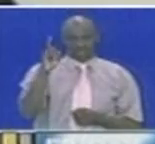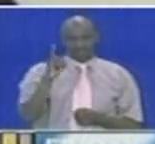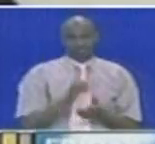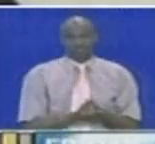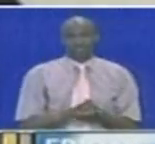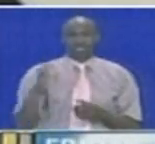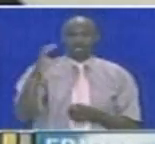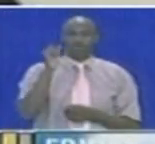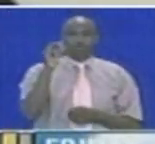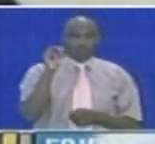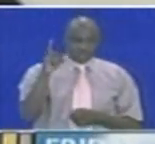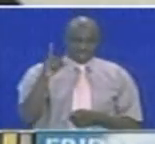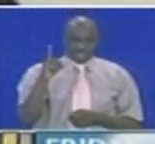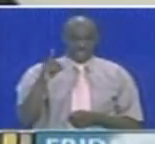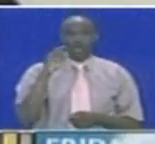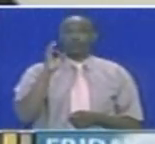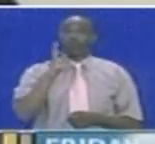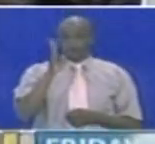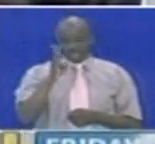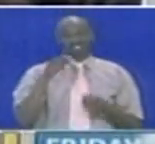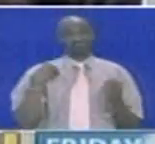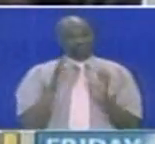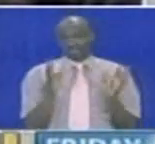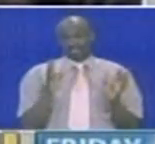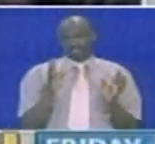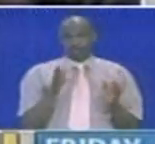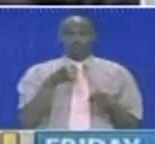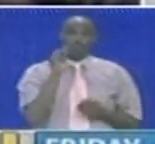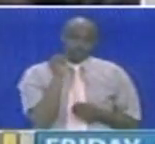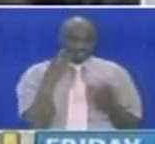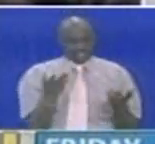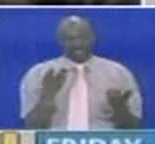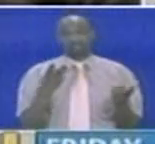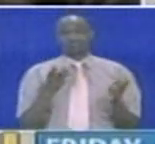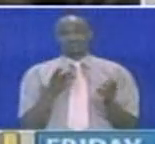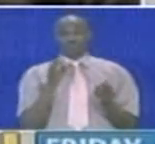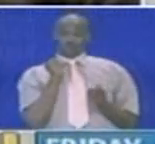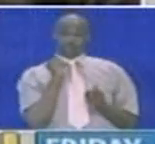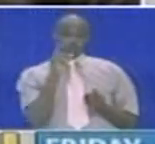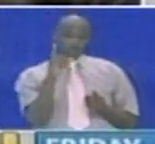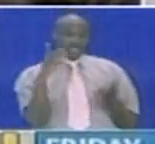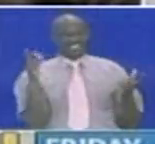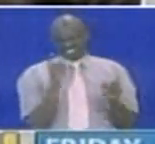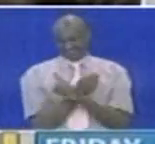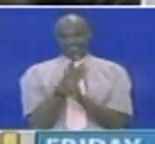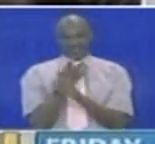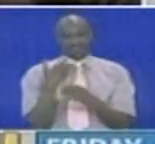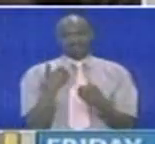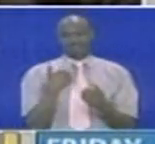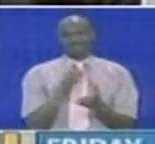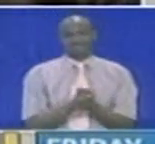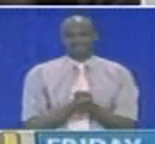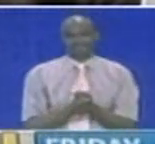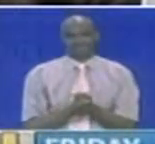could, would, not should, could, would, no. Should,